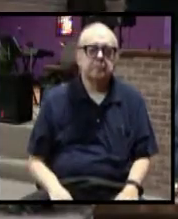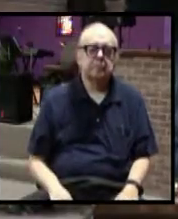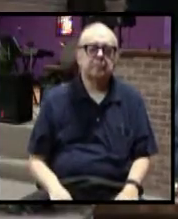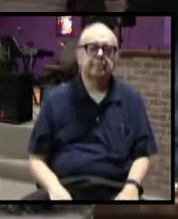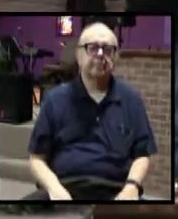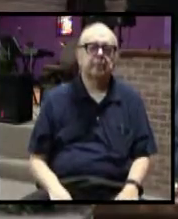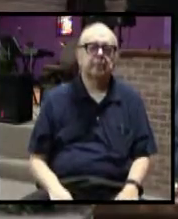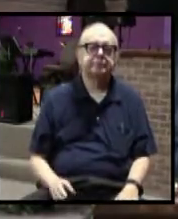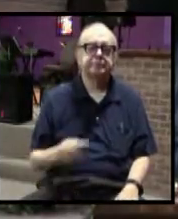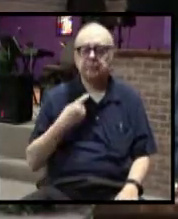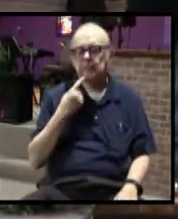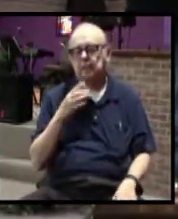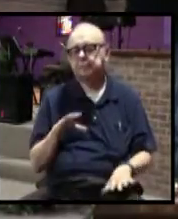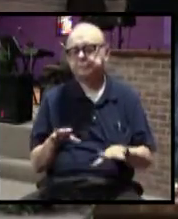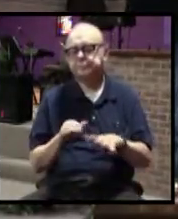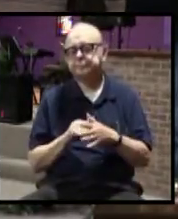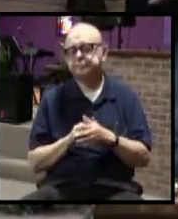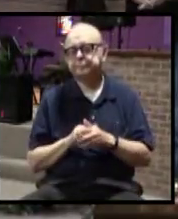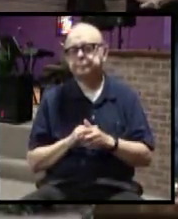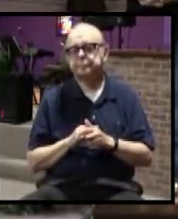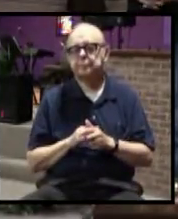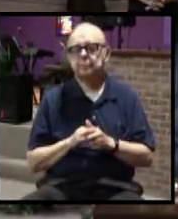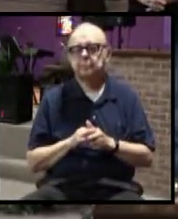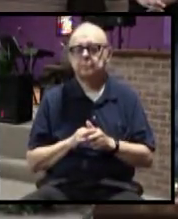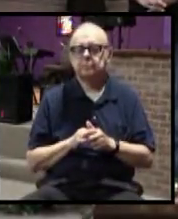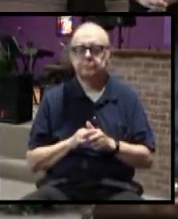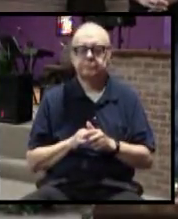But, let's say they did.